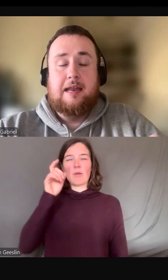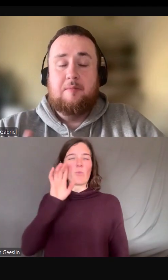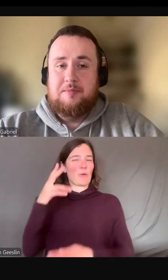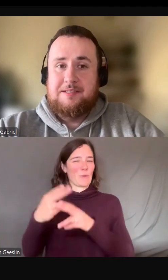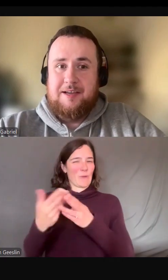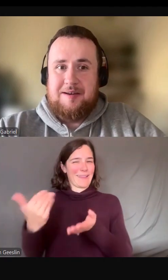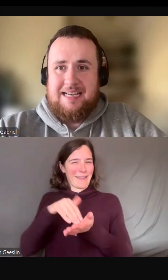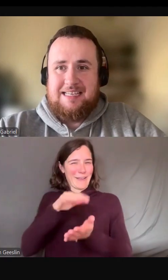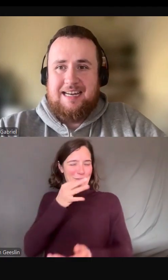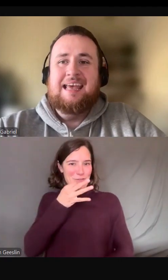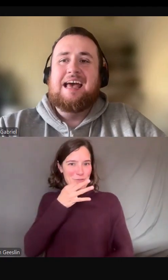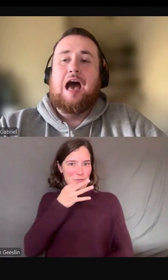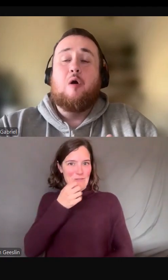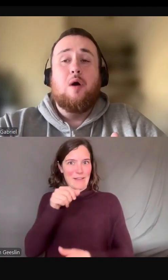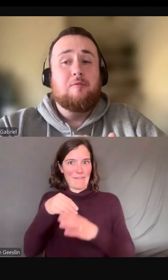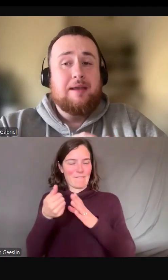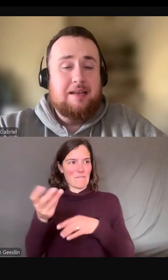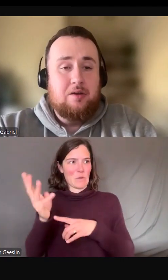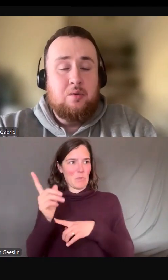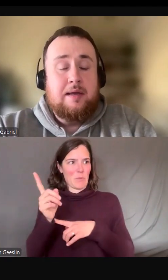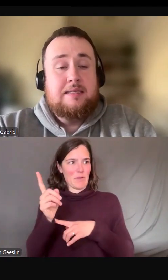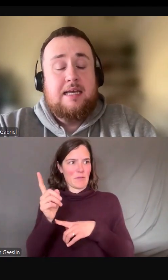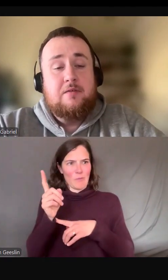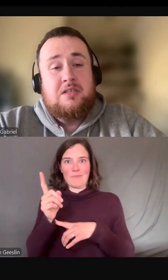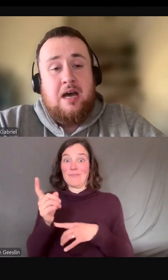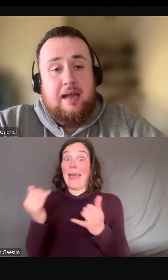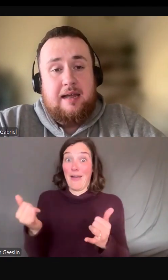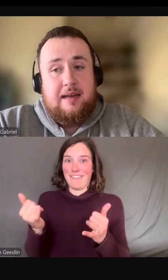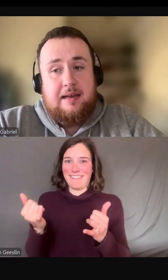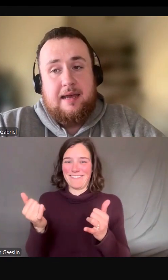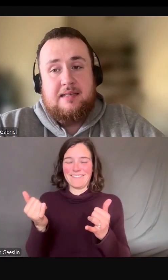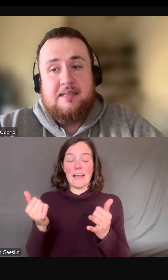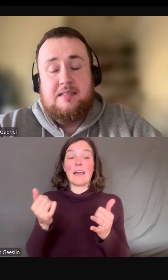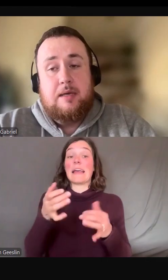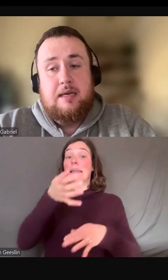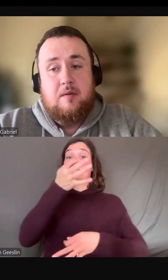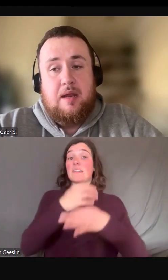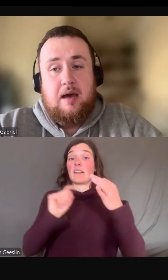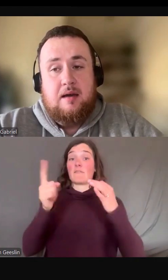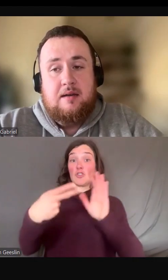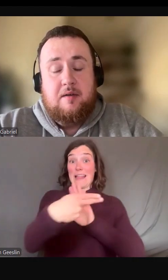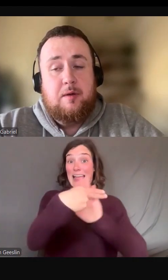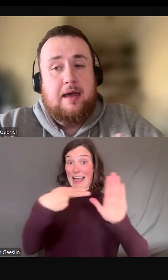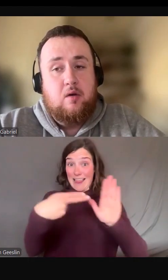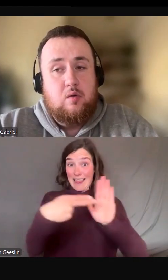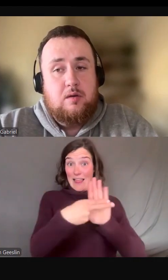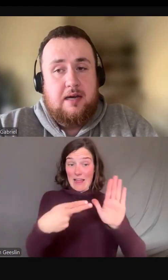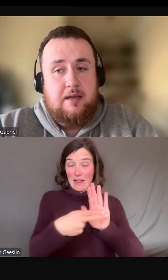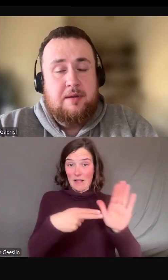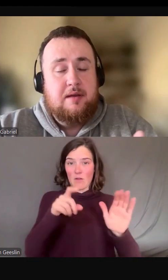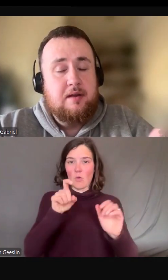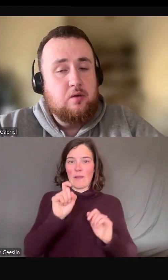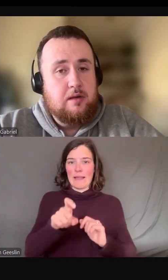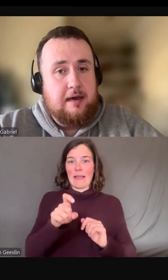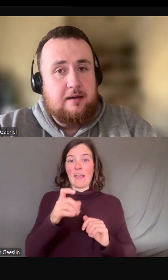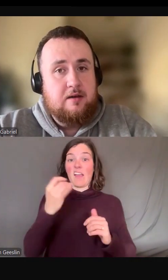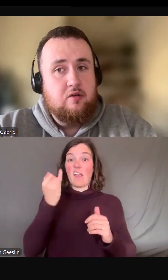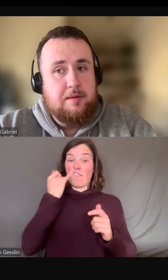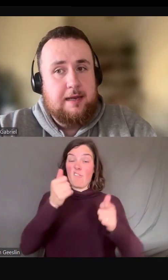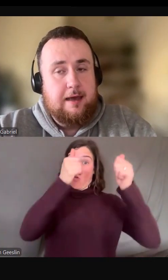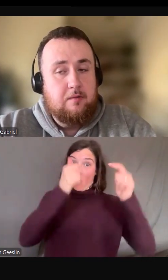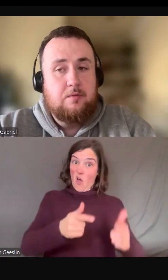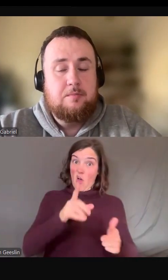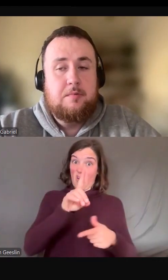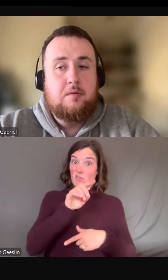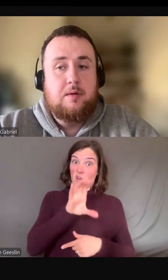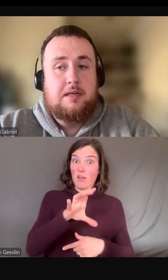And that moment is now, actually. What we can do, instead of just highlighting text, is we can come along, if we had a whole document on a Google Doc or a